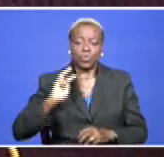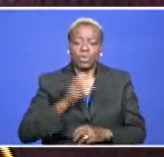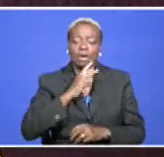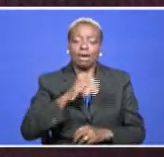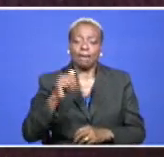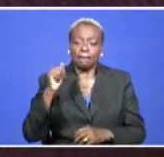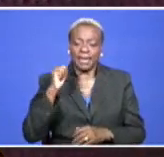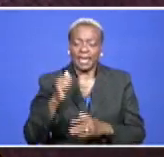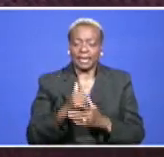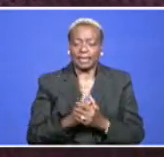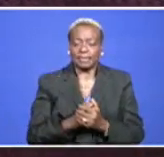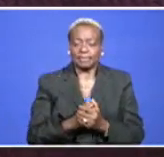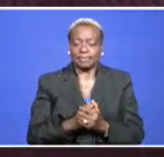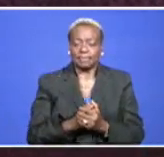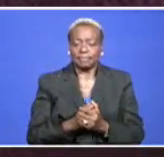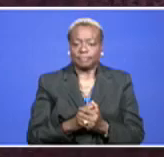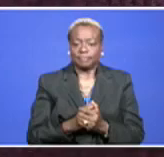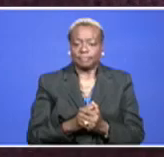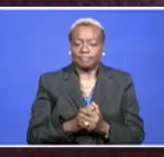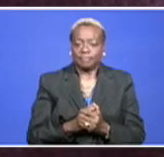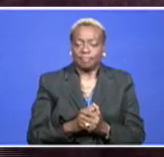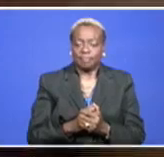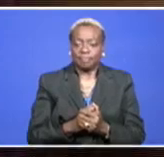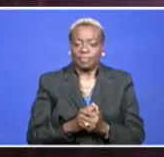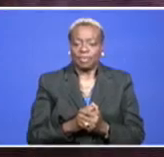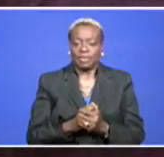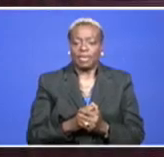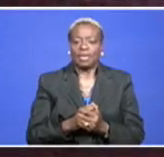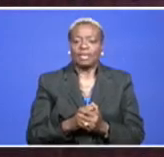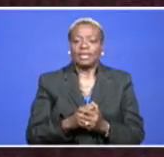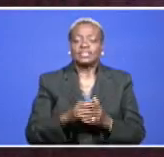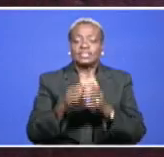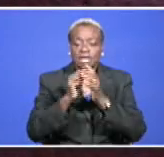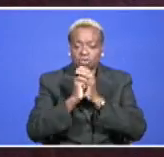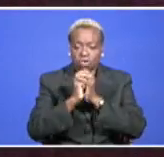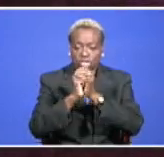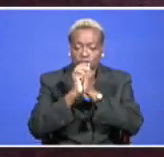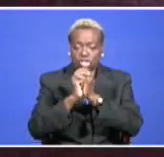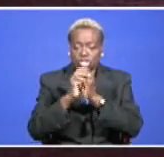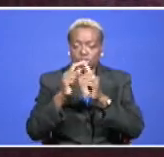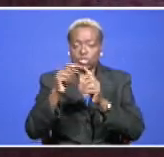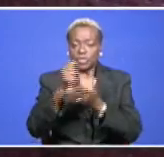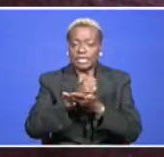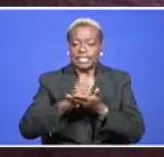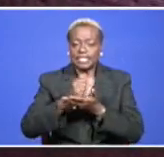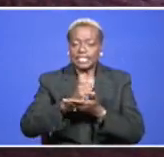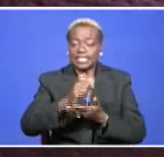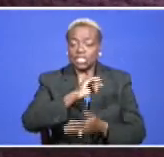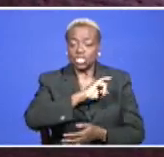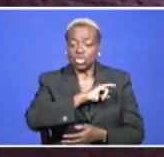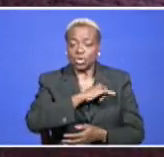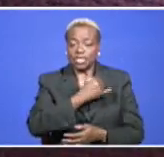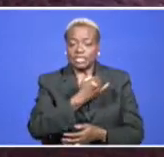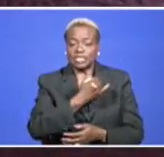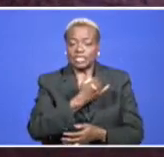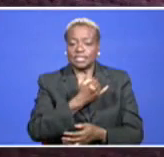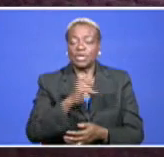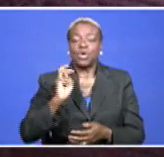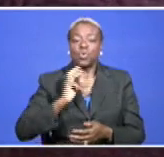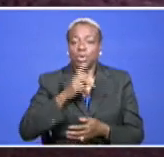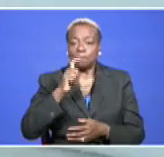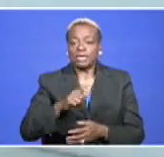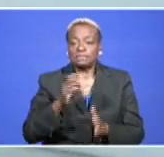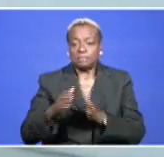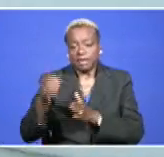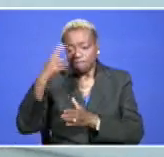And these boys are champions, and they wanted it. And more kudos to the St. John's fellas. We'll just have to rearrange and prepare for next